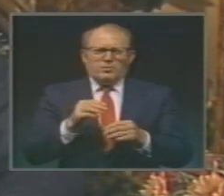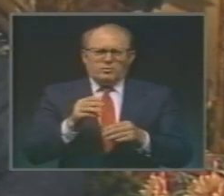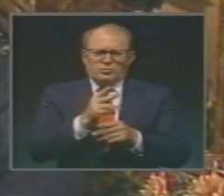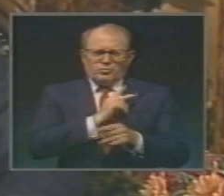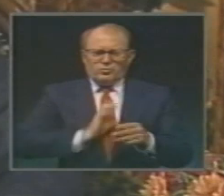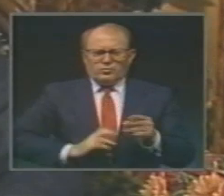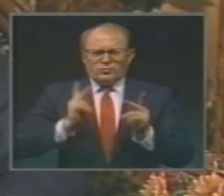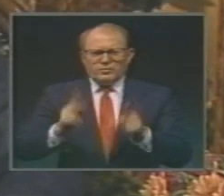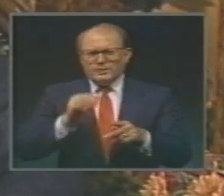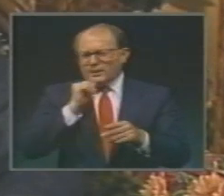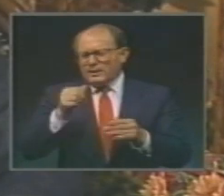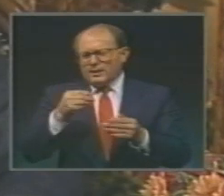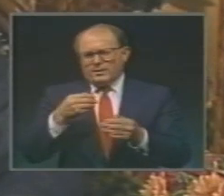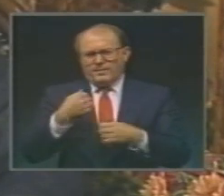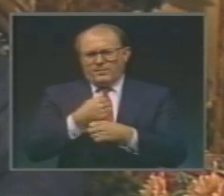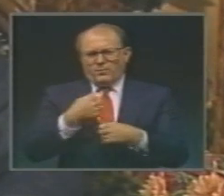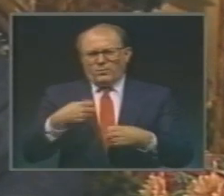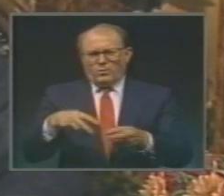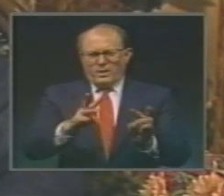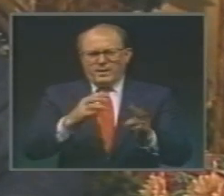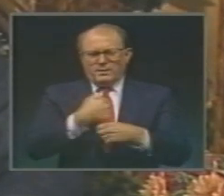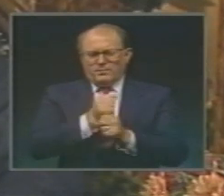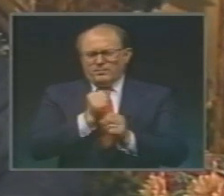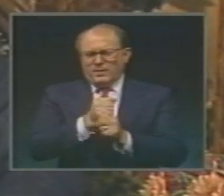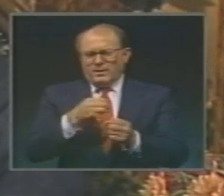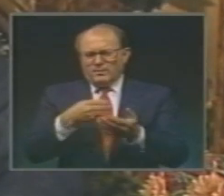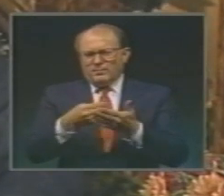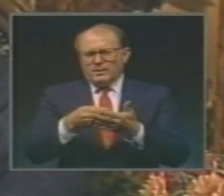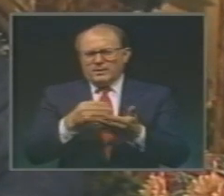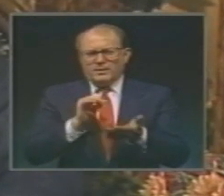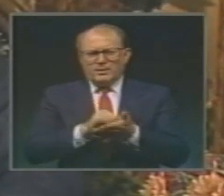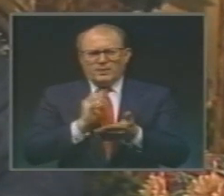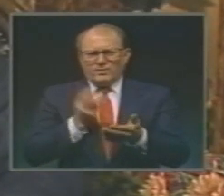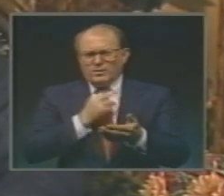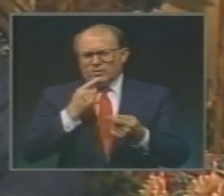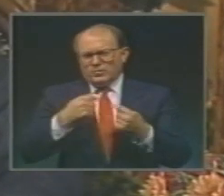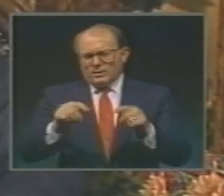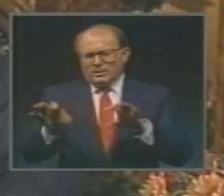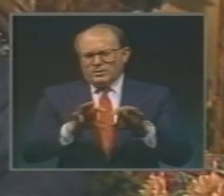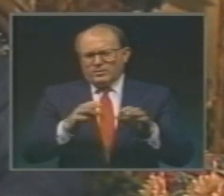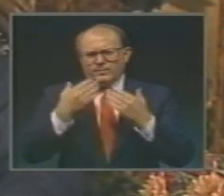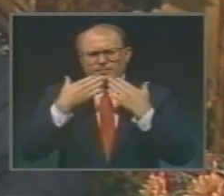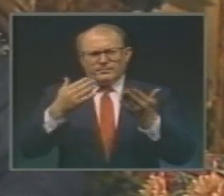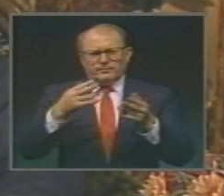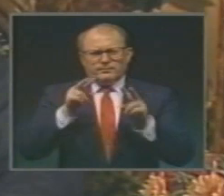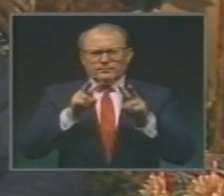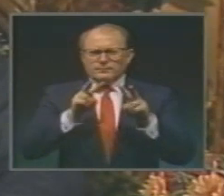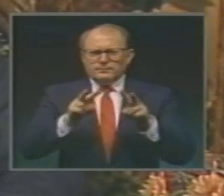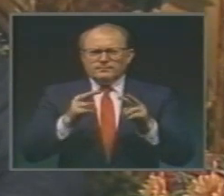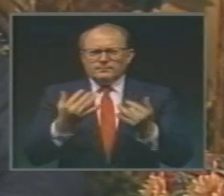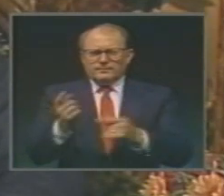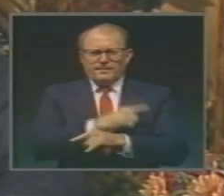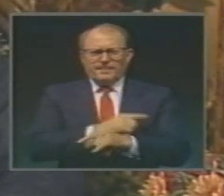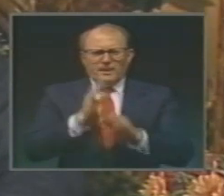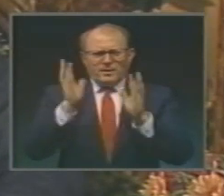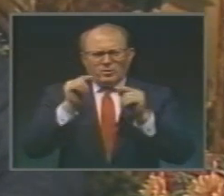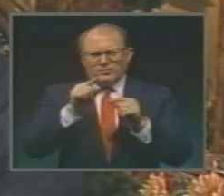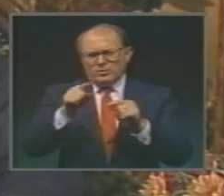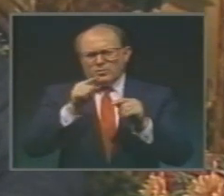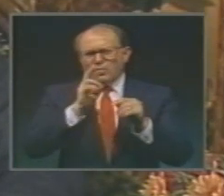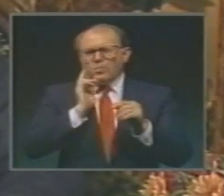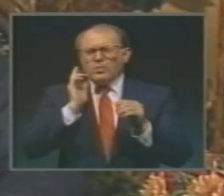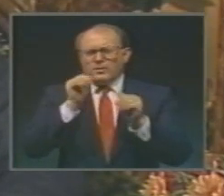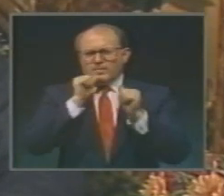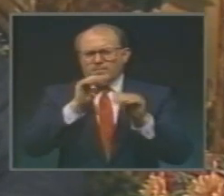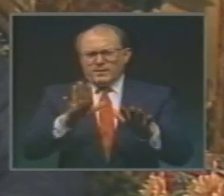fundraising, a money-making appeal or effort that we're in. We want to thank you for being with us today. I do hope you've been blessed